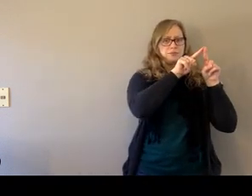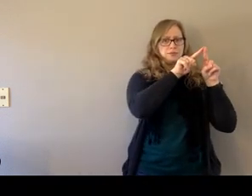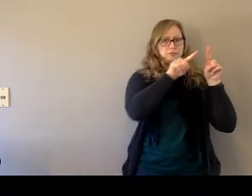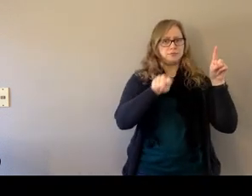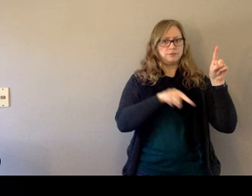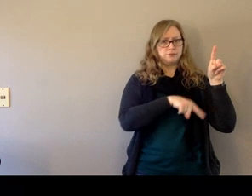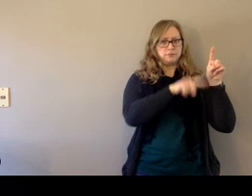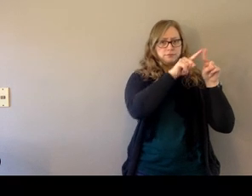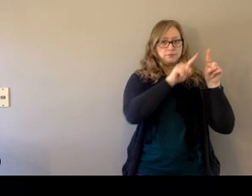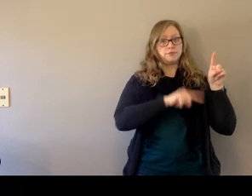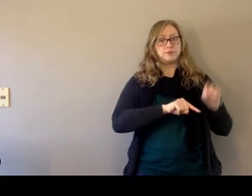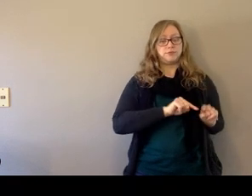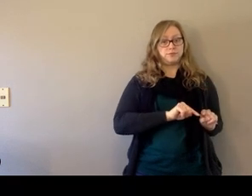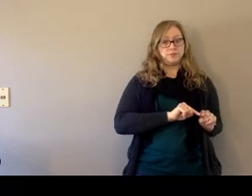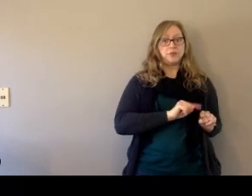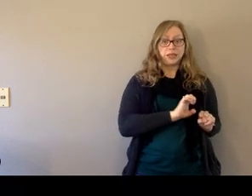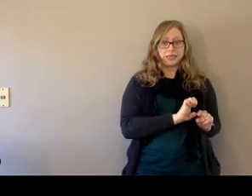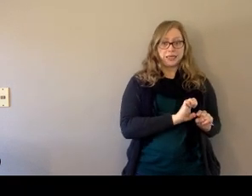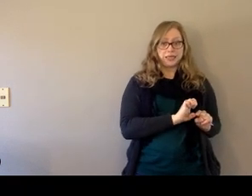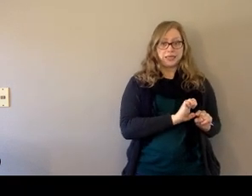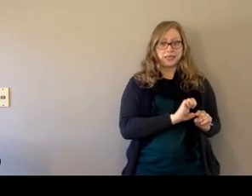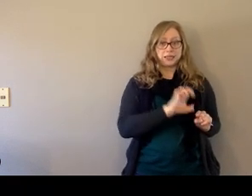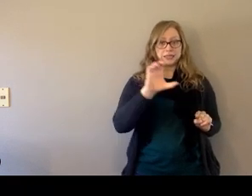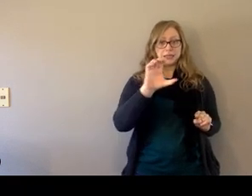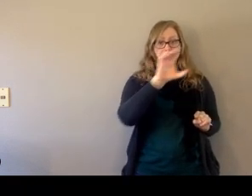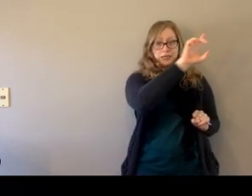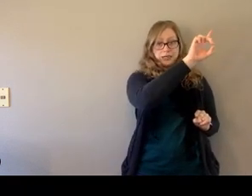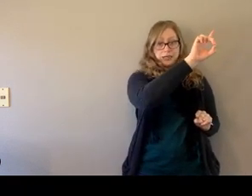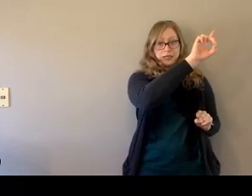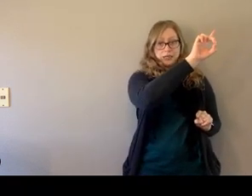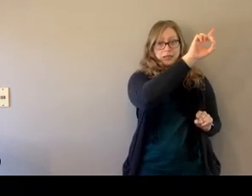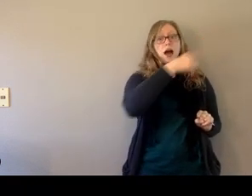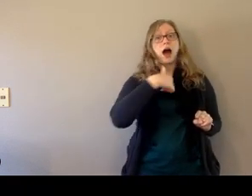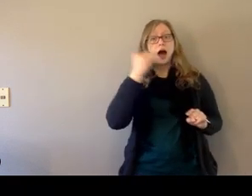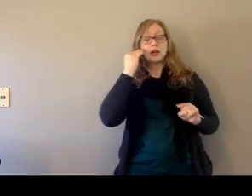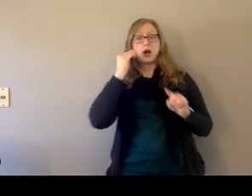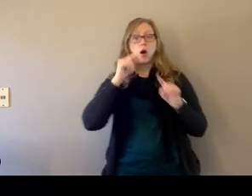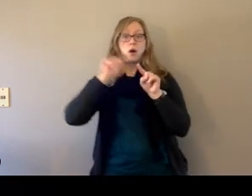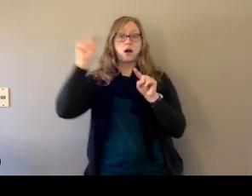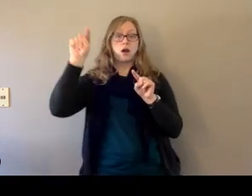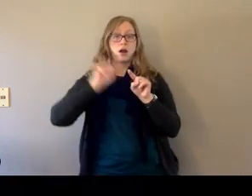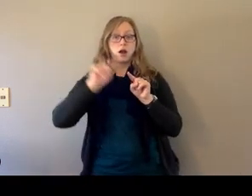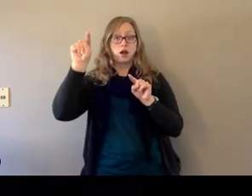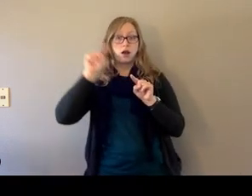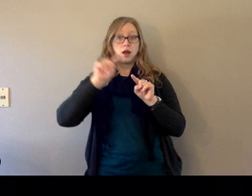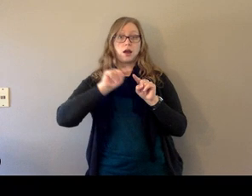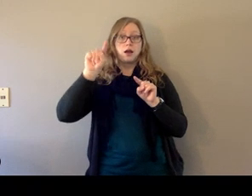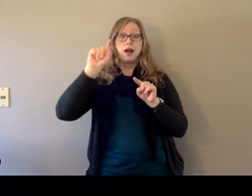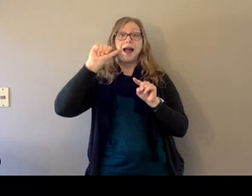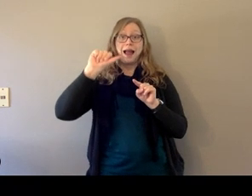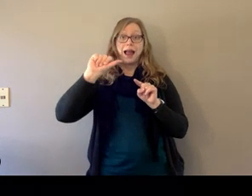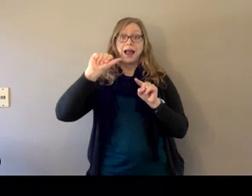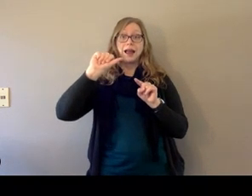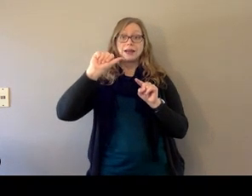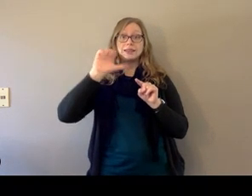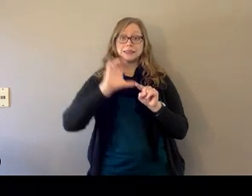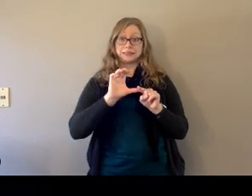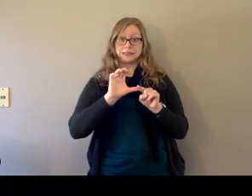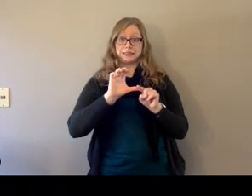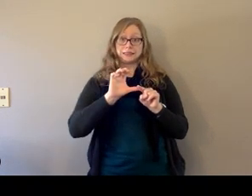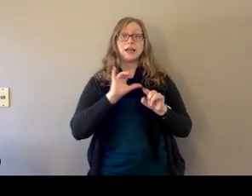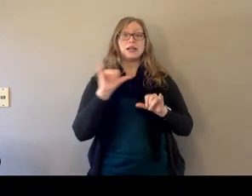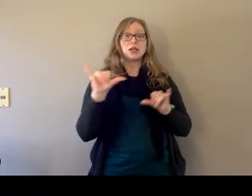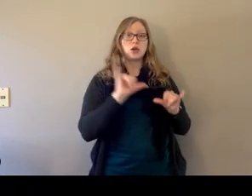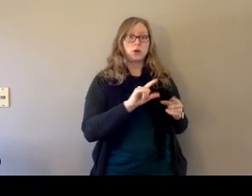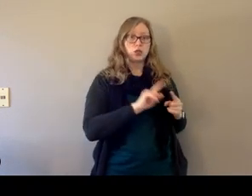I have. I do know that this length AC is congruent to CE. So I'm going to mark that on my picture.